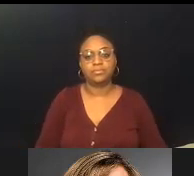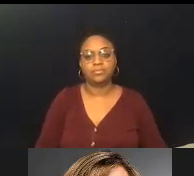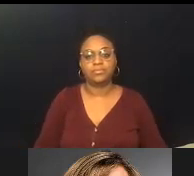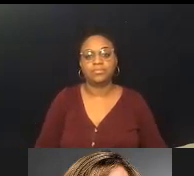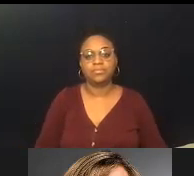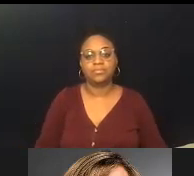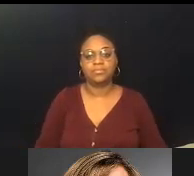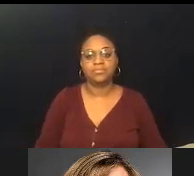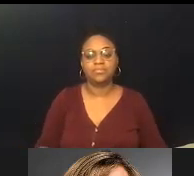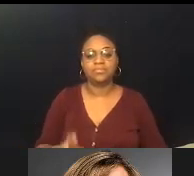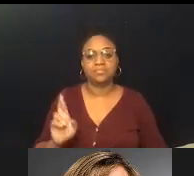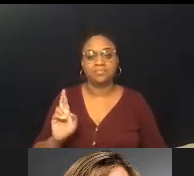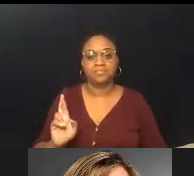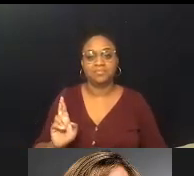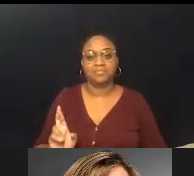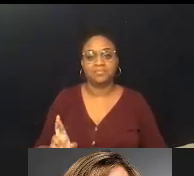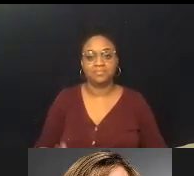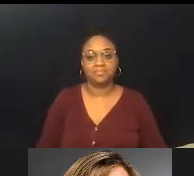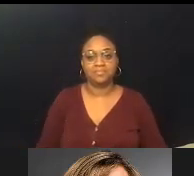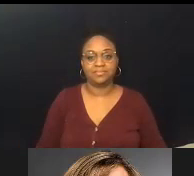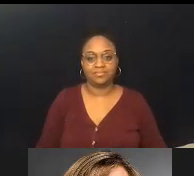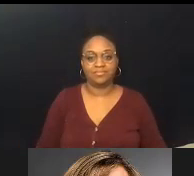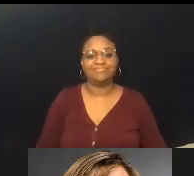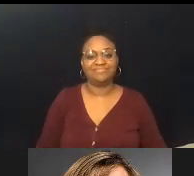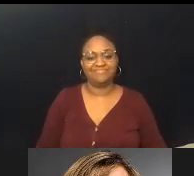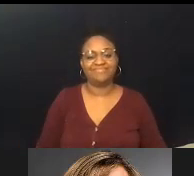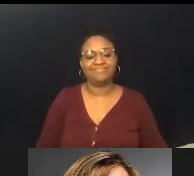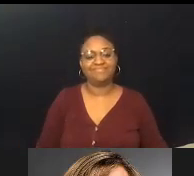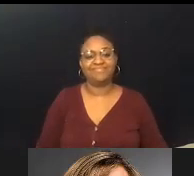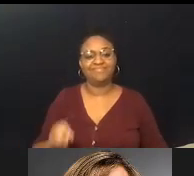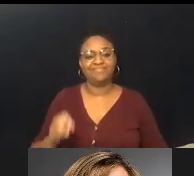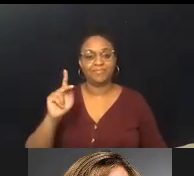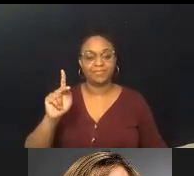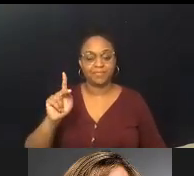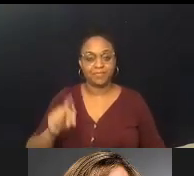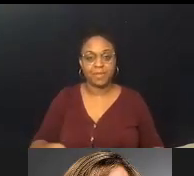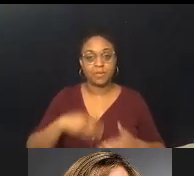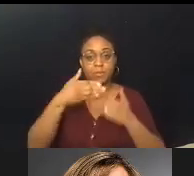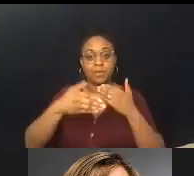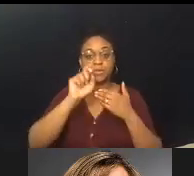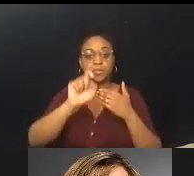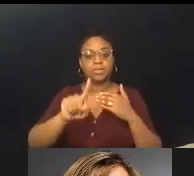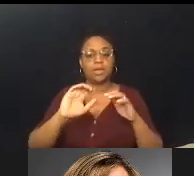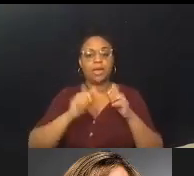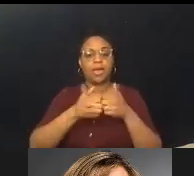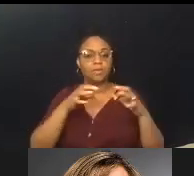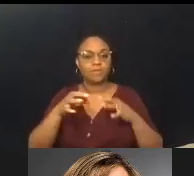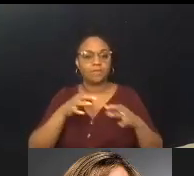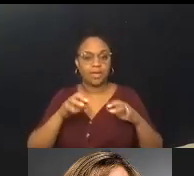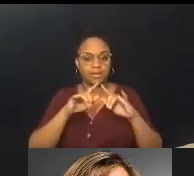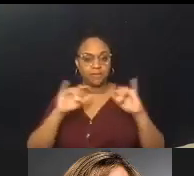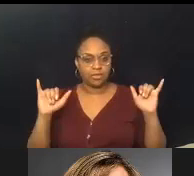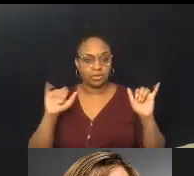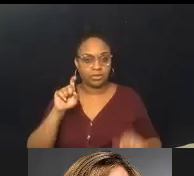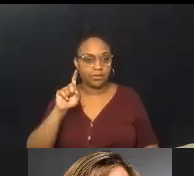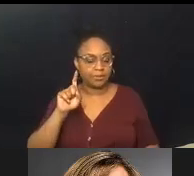So my next question is, how do you define diversity? And has